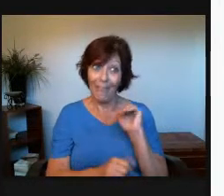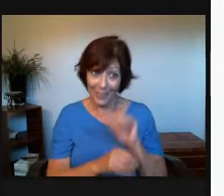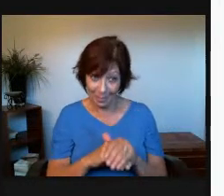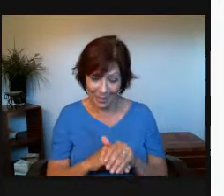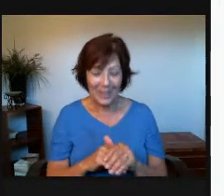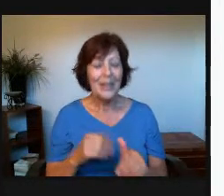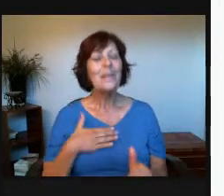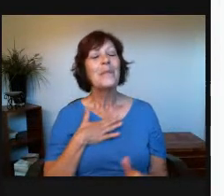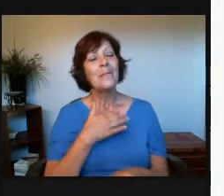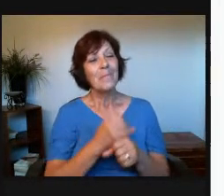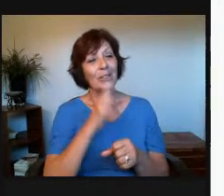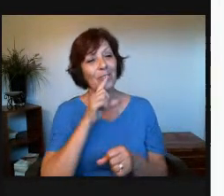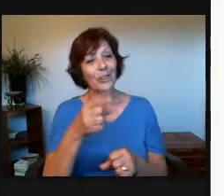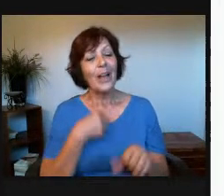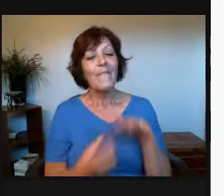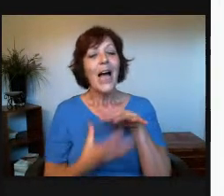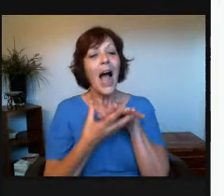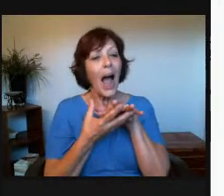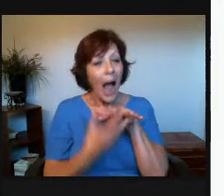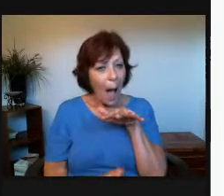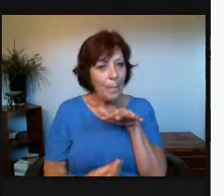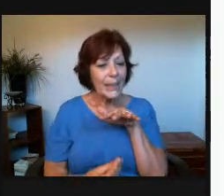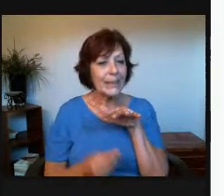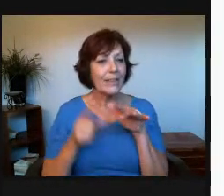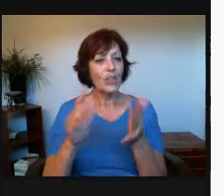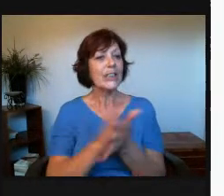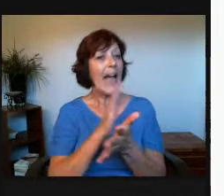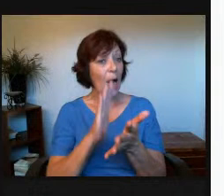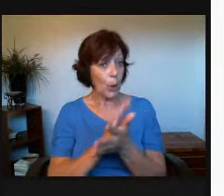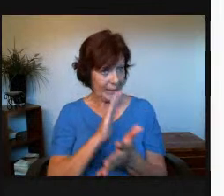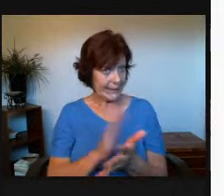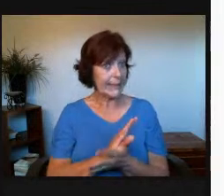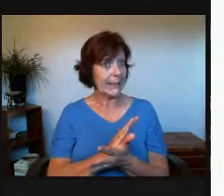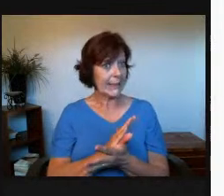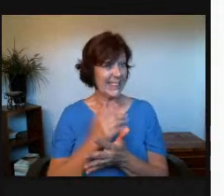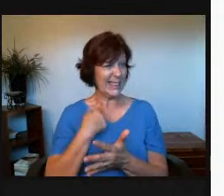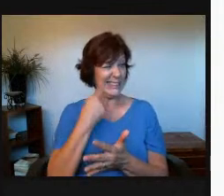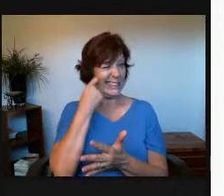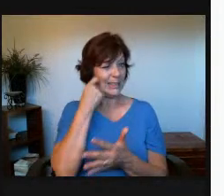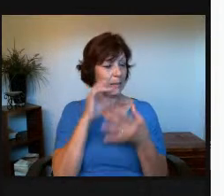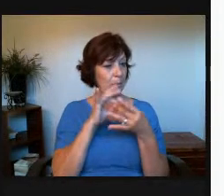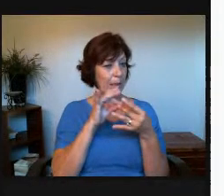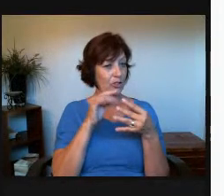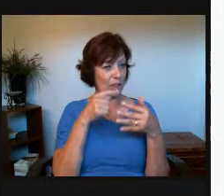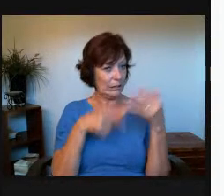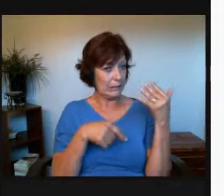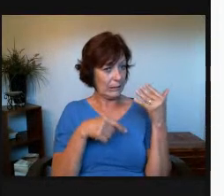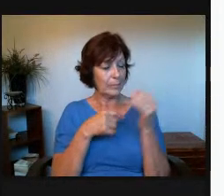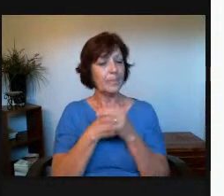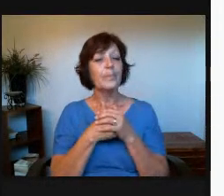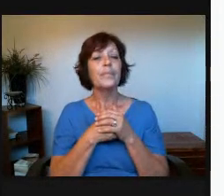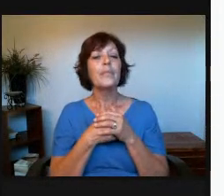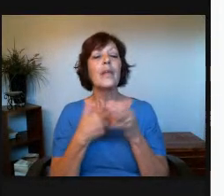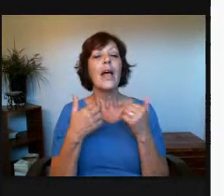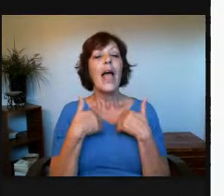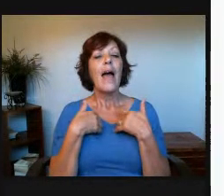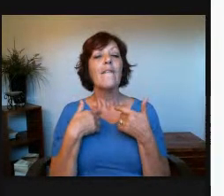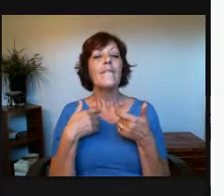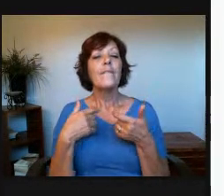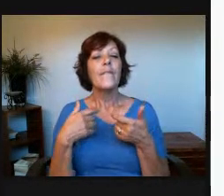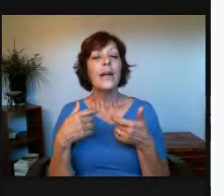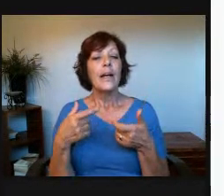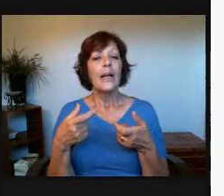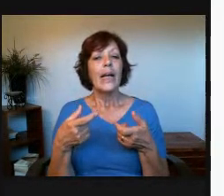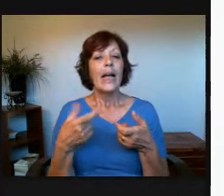Please make sure that you have copies of those personal documents that we just talked about previously. Please have a battery